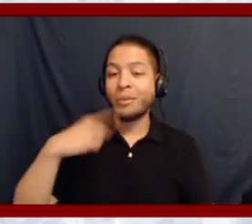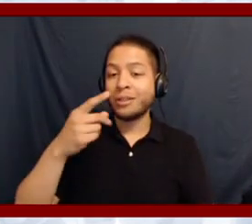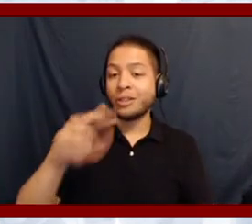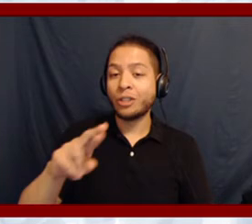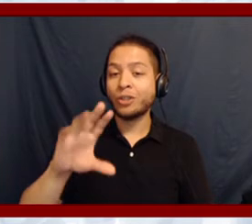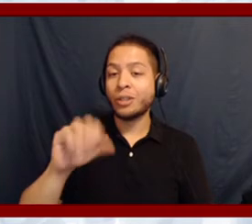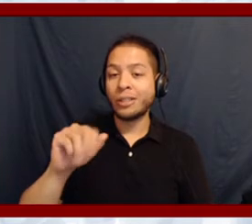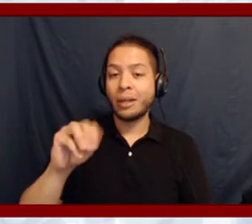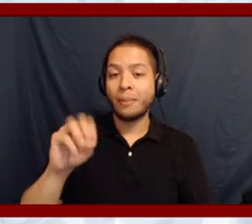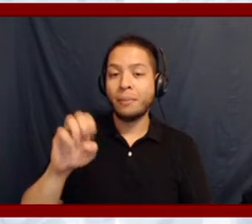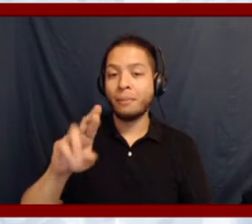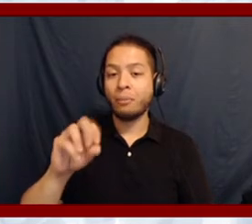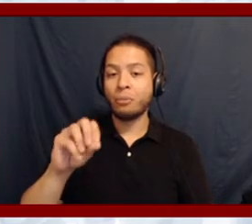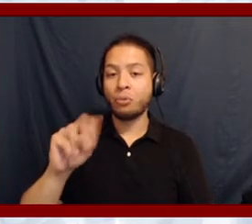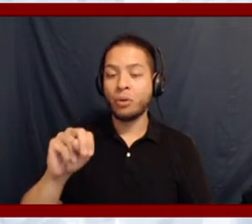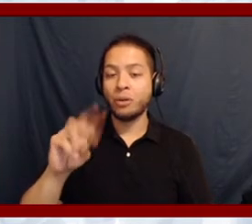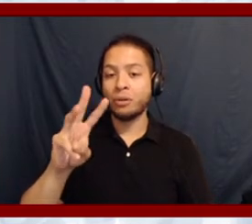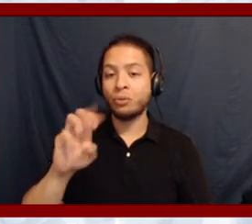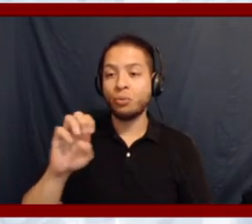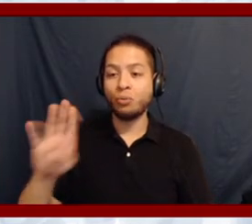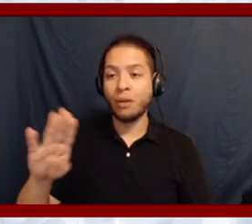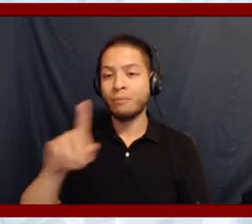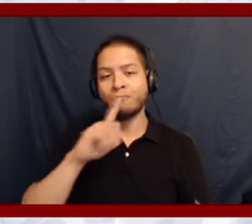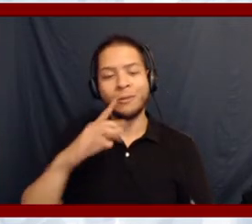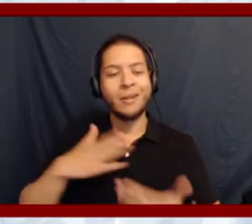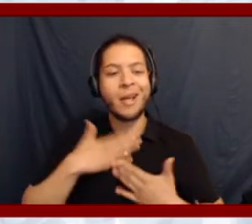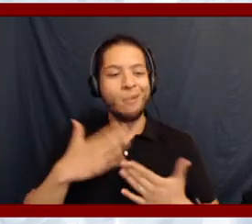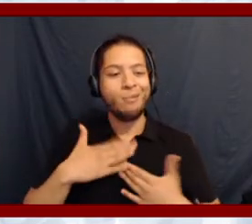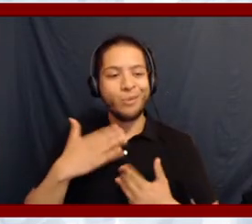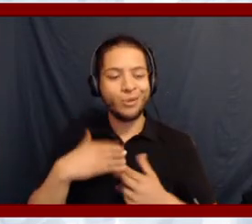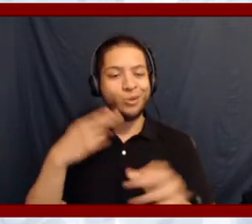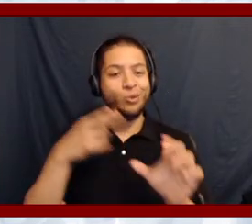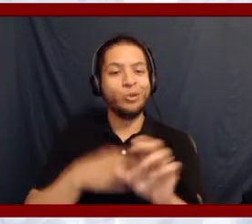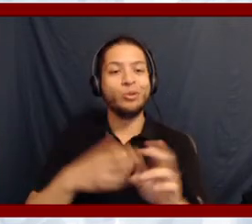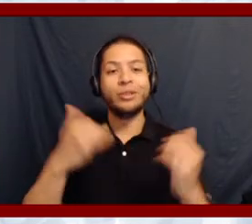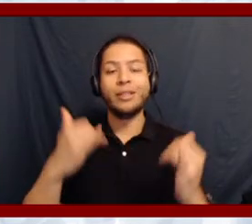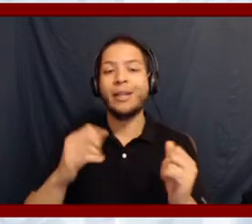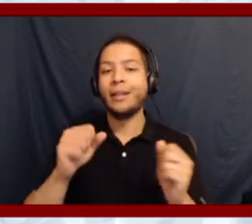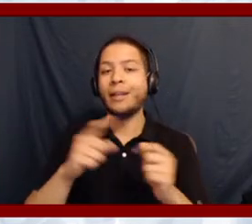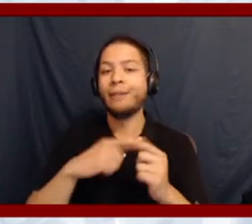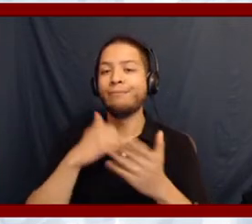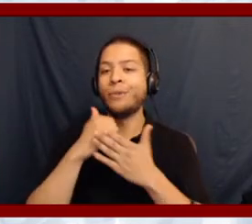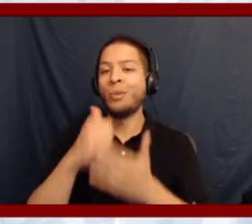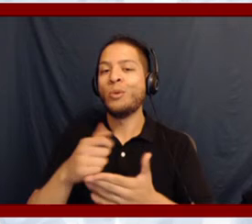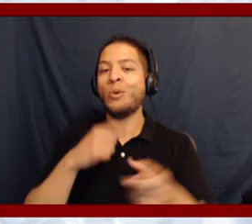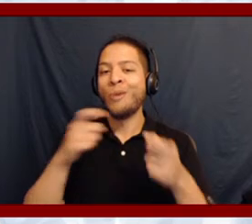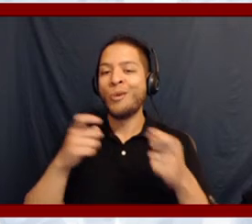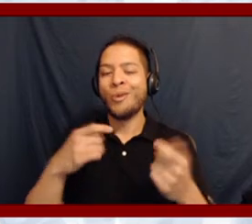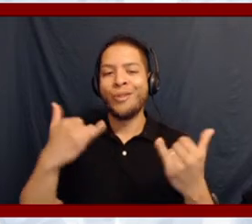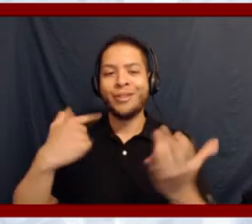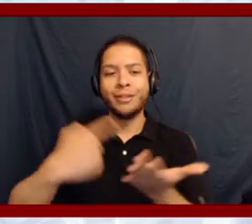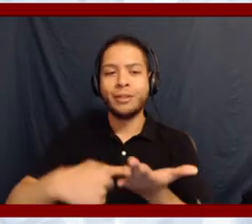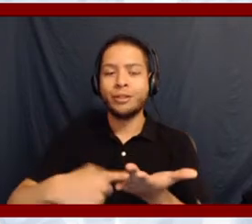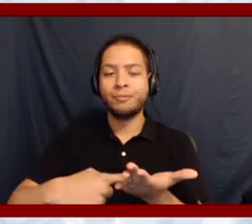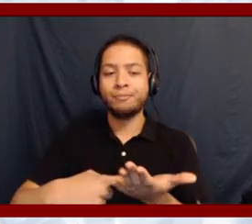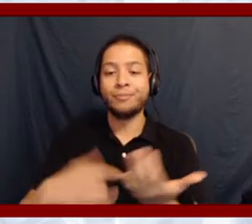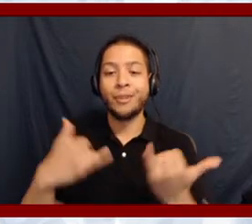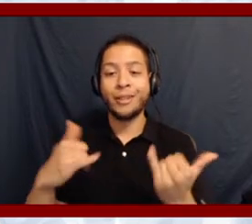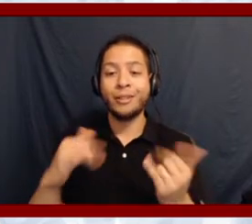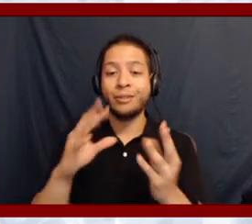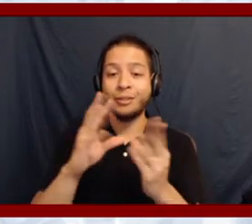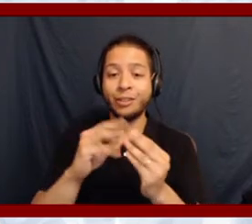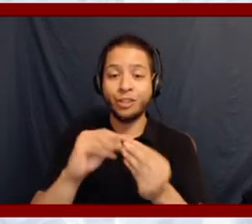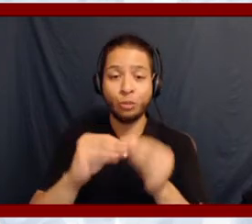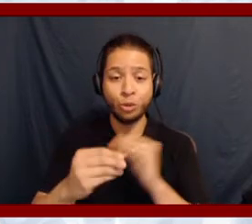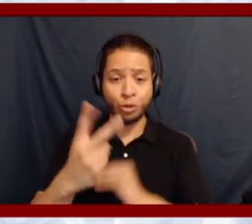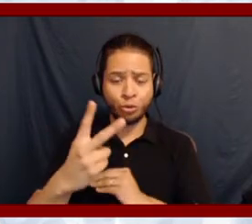really pleased to join you to help moderate this really important discussion. This session number two is entitled Real Talk. It's really